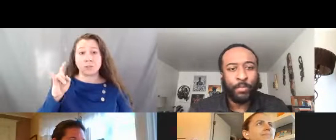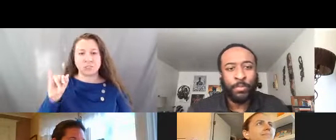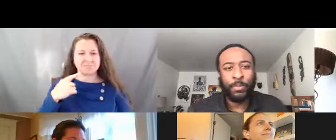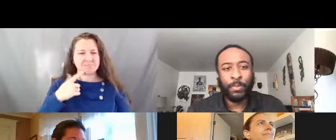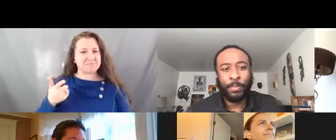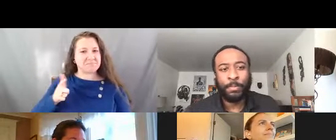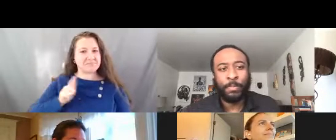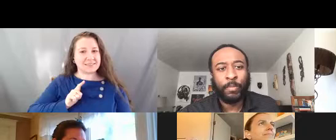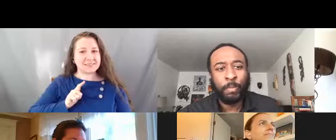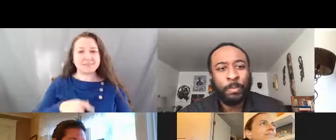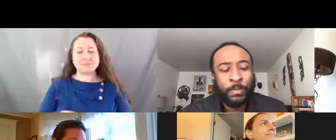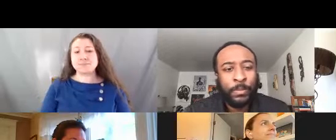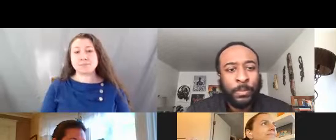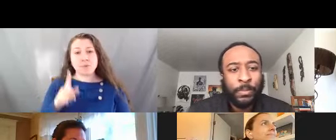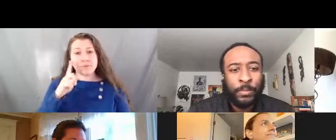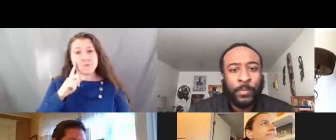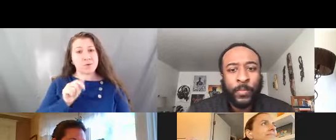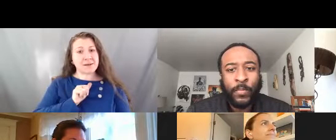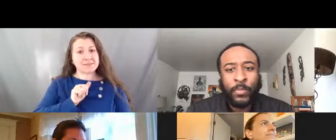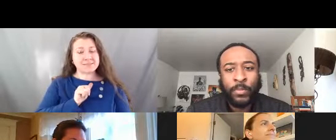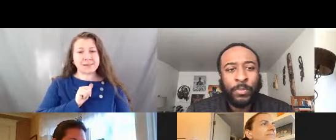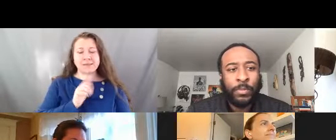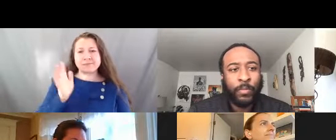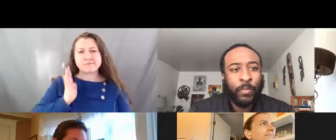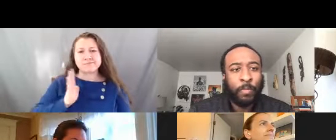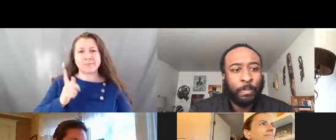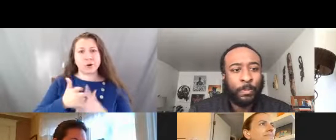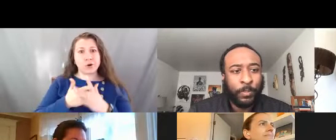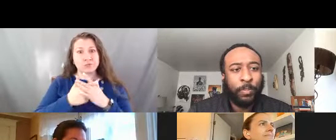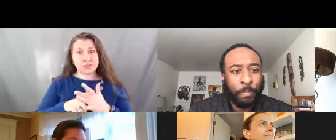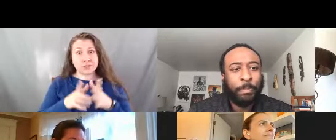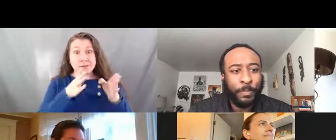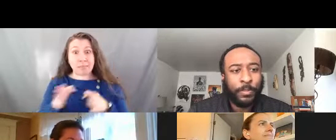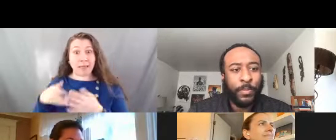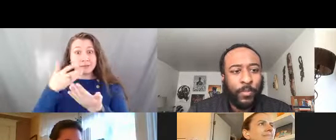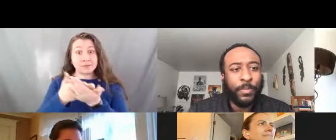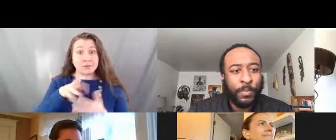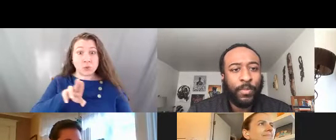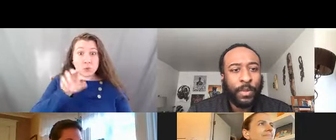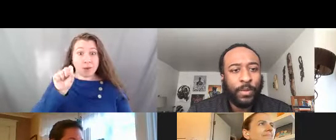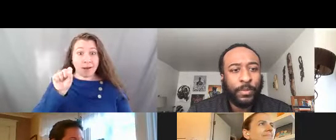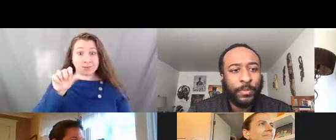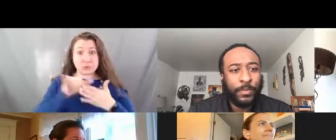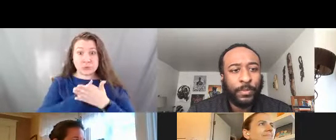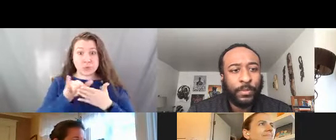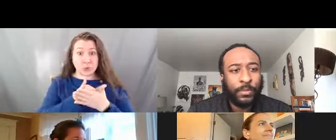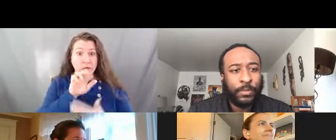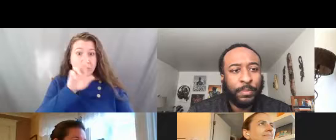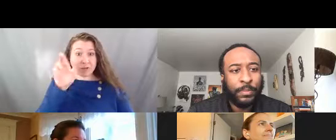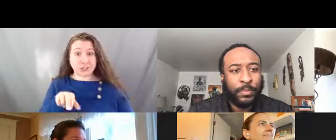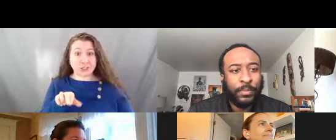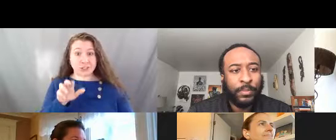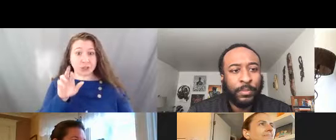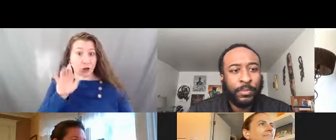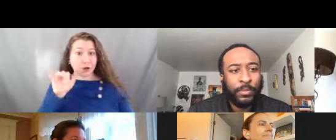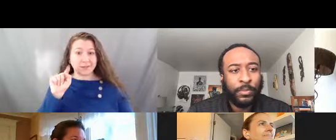So for me, originally, I did not have any plans of coming here, to be honest. I did not know what I